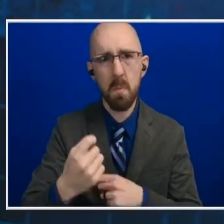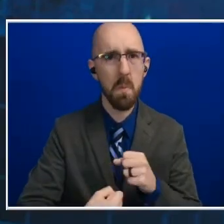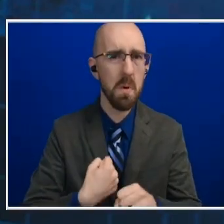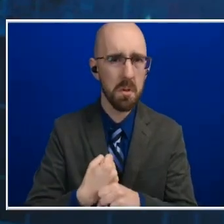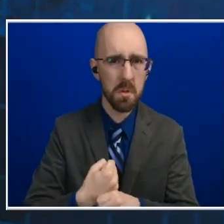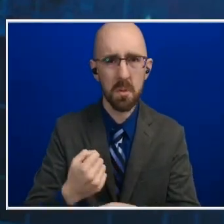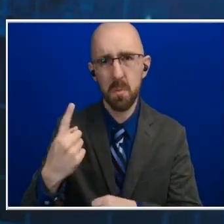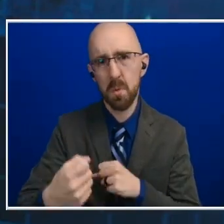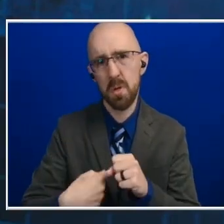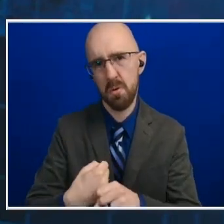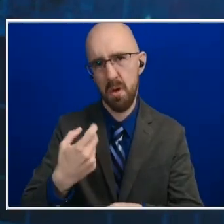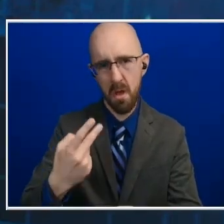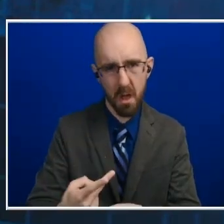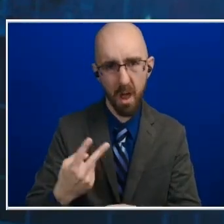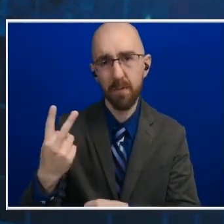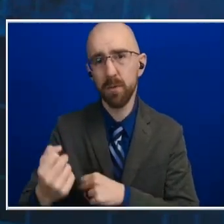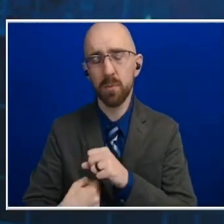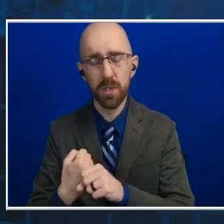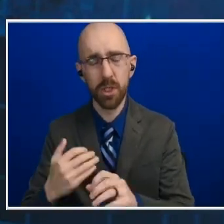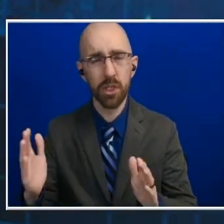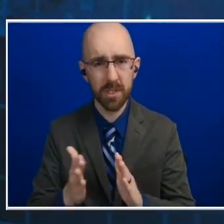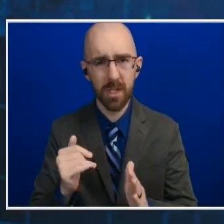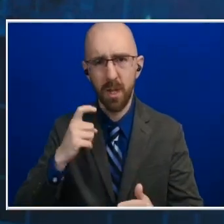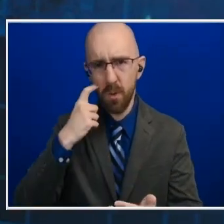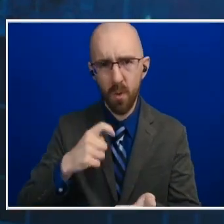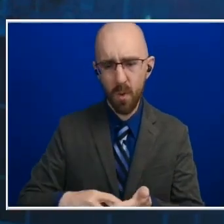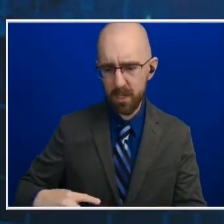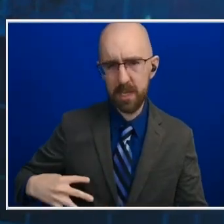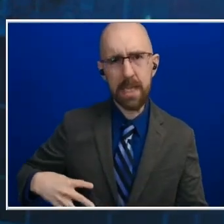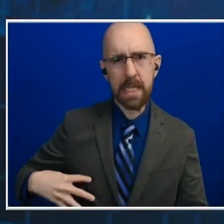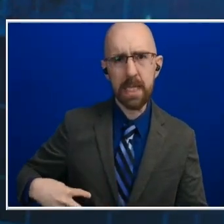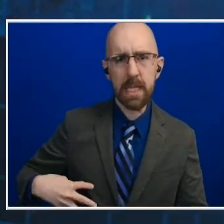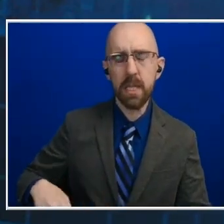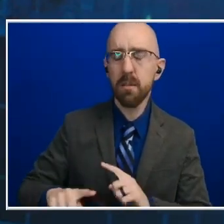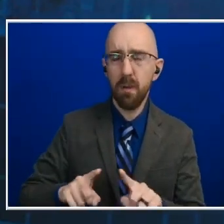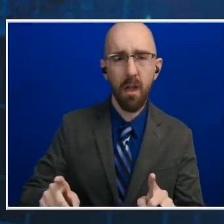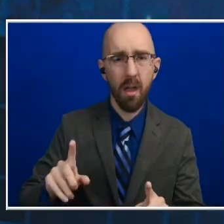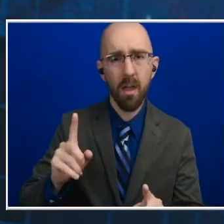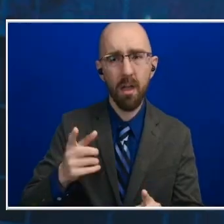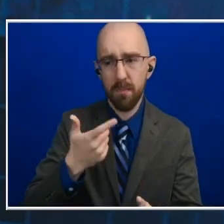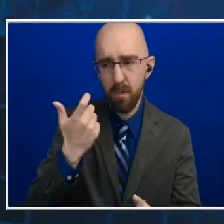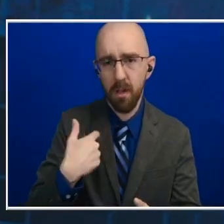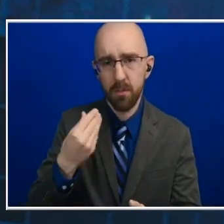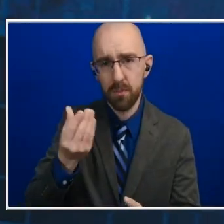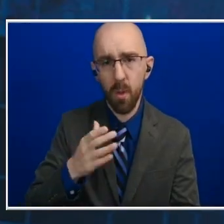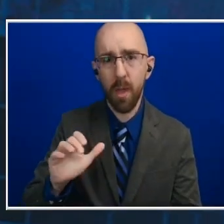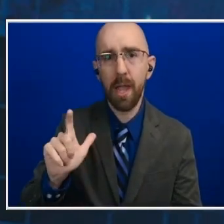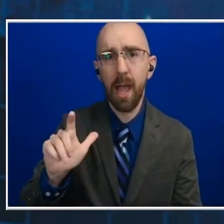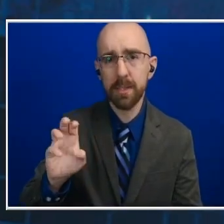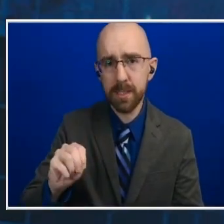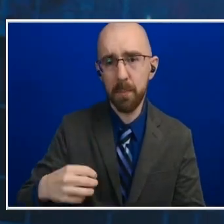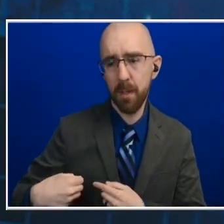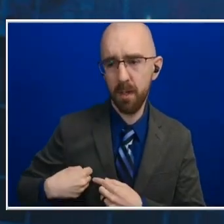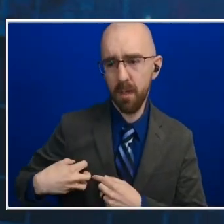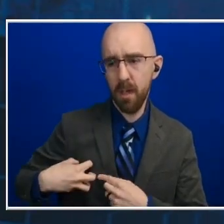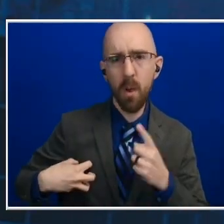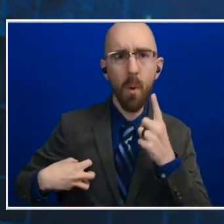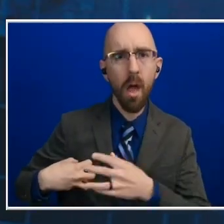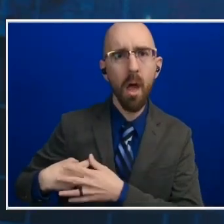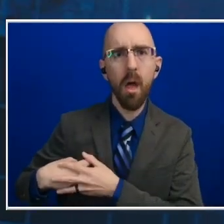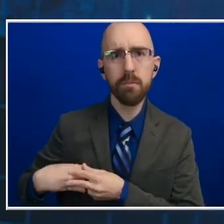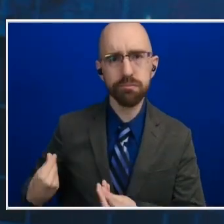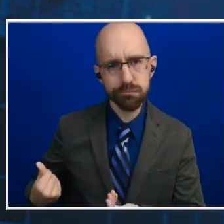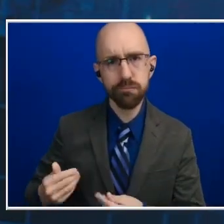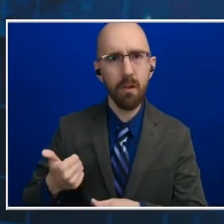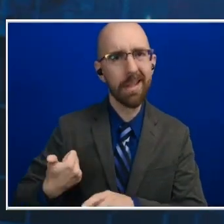but I had that discharge. But that was only because I was told that it was a calcium buildup. It would dissipate and go away. And as